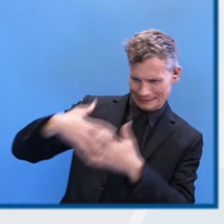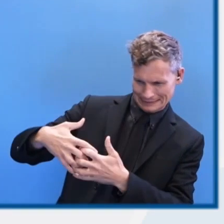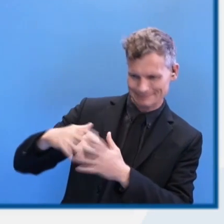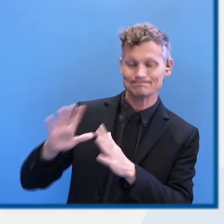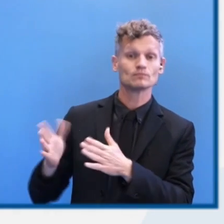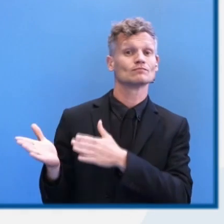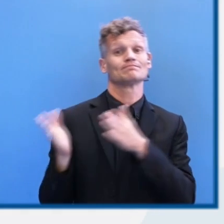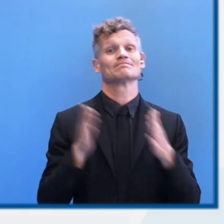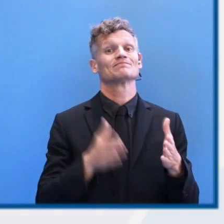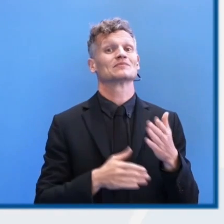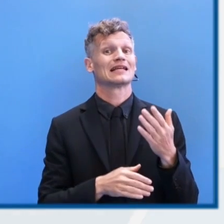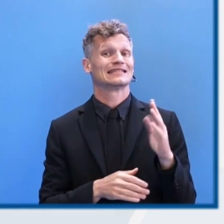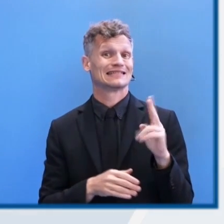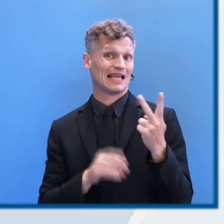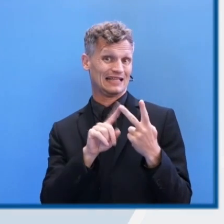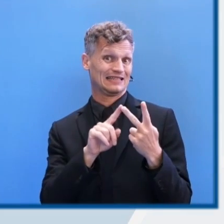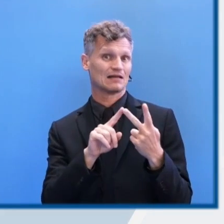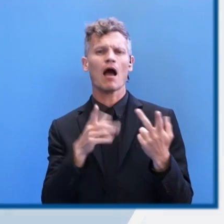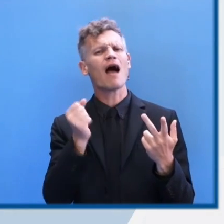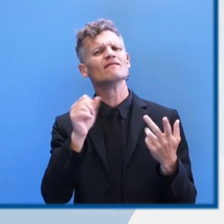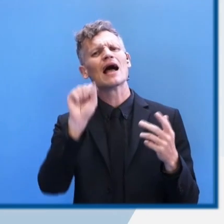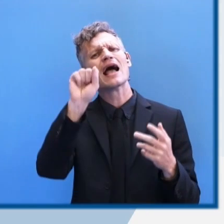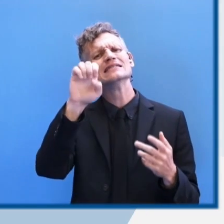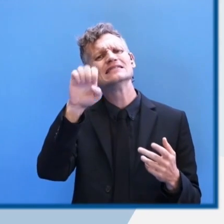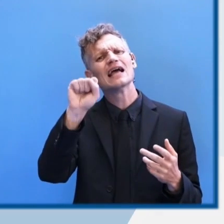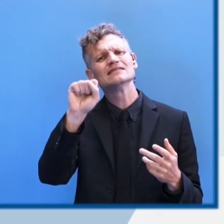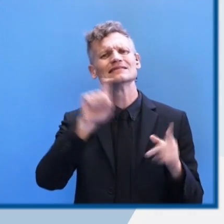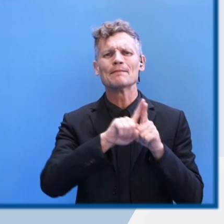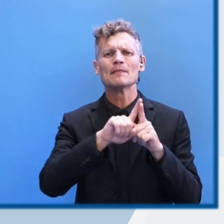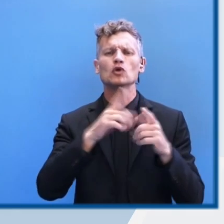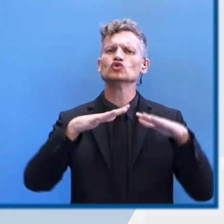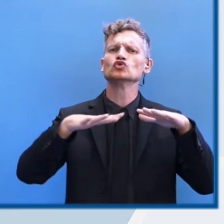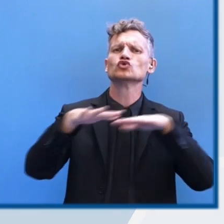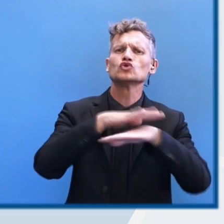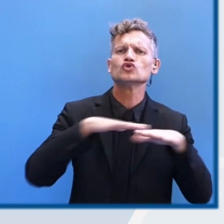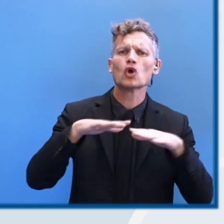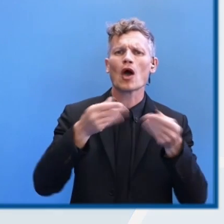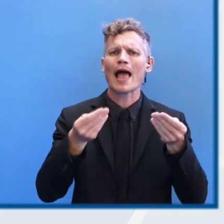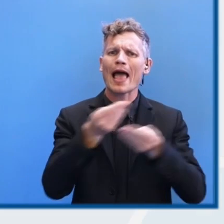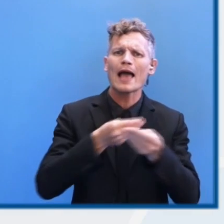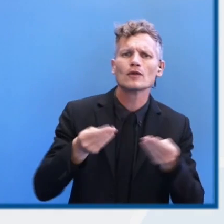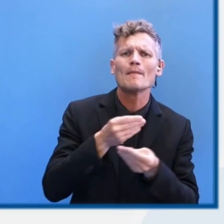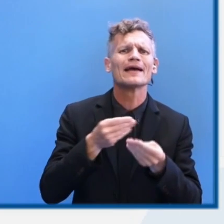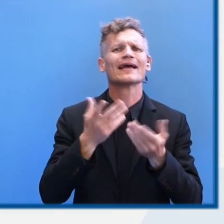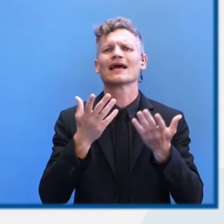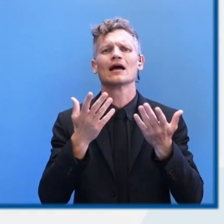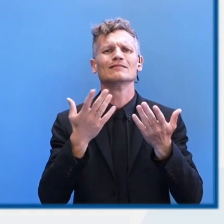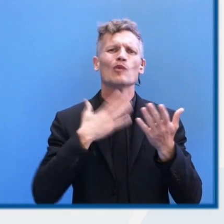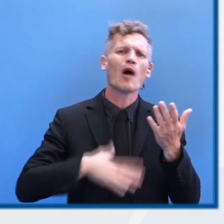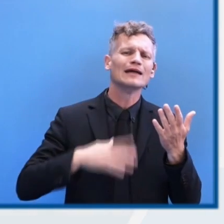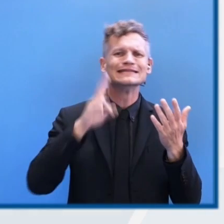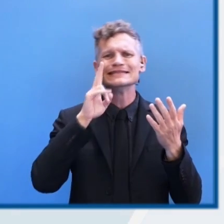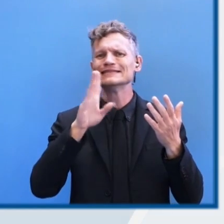socioeconomic development factors and so on, you simply need a lot of data. And quite often we